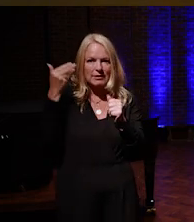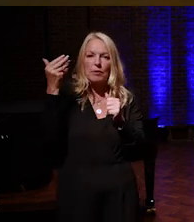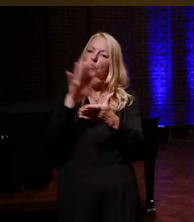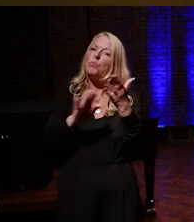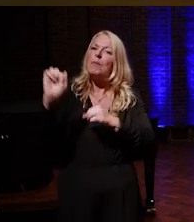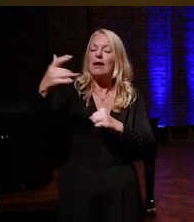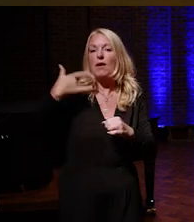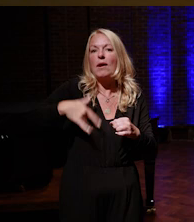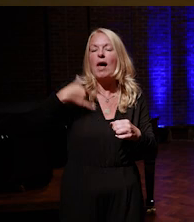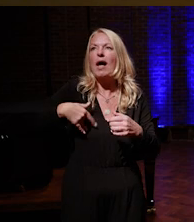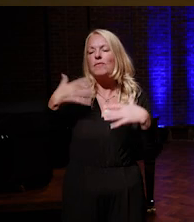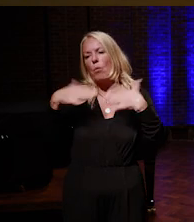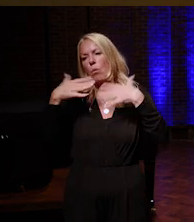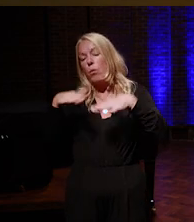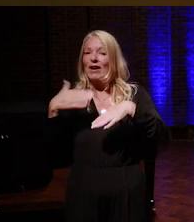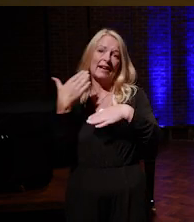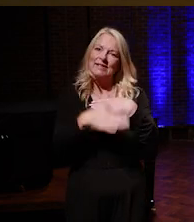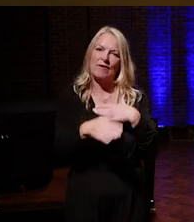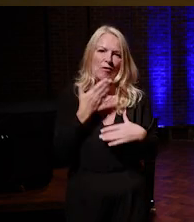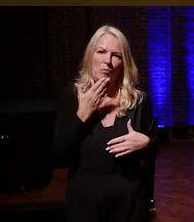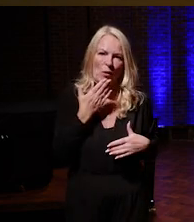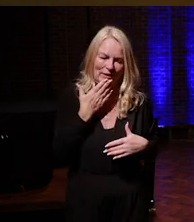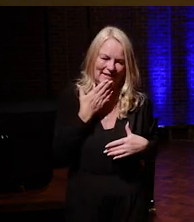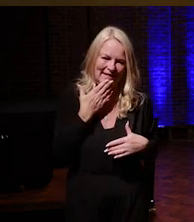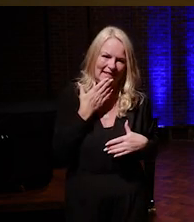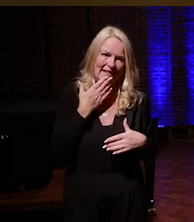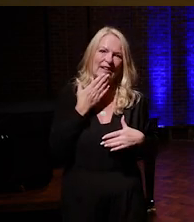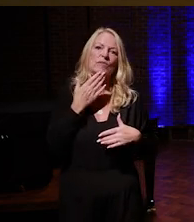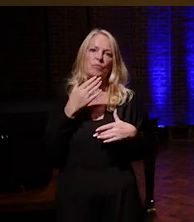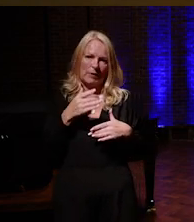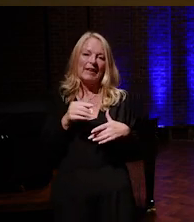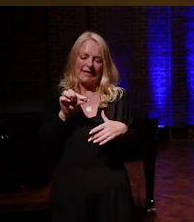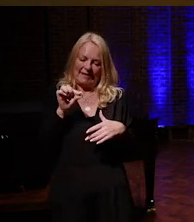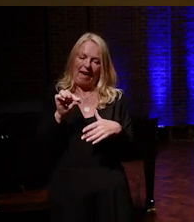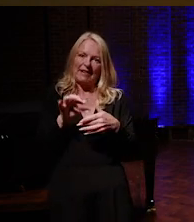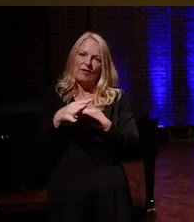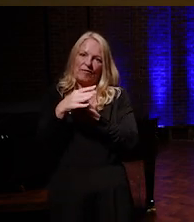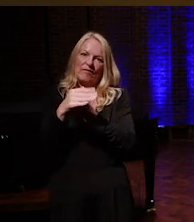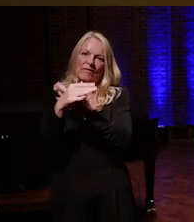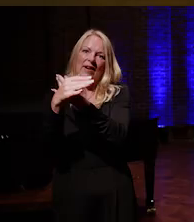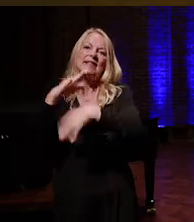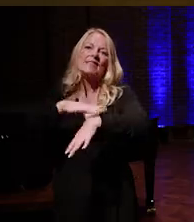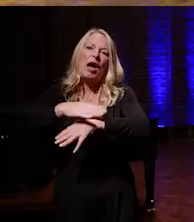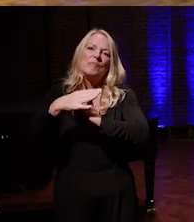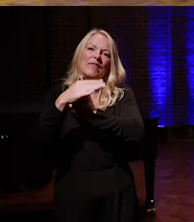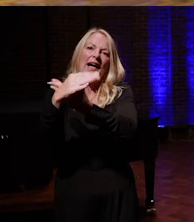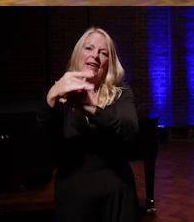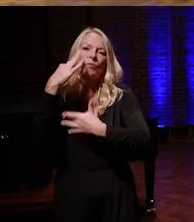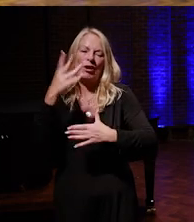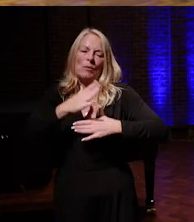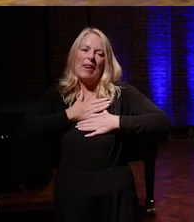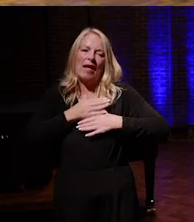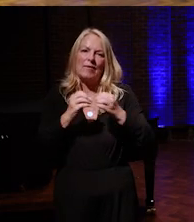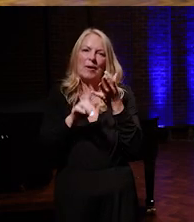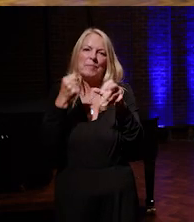richer and you will never be bored. Because time really does fly when you learn to love bugs. Thank you. you.